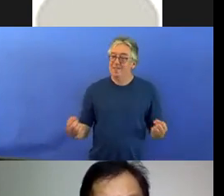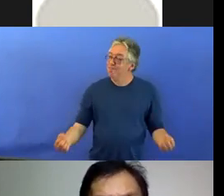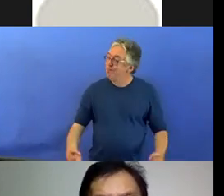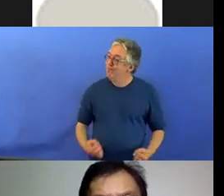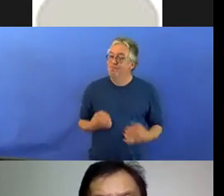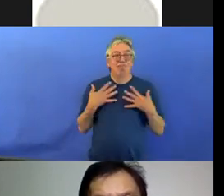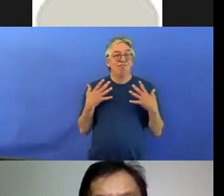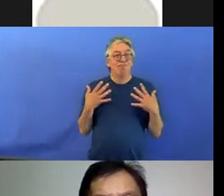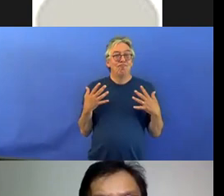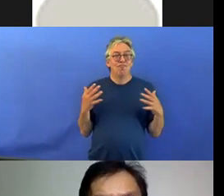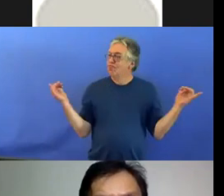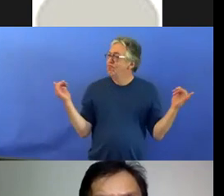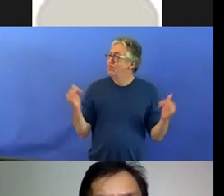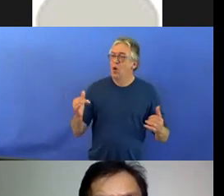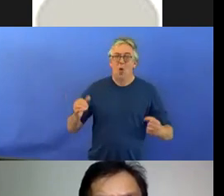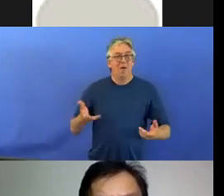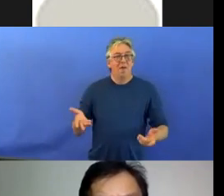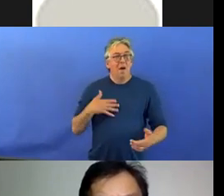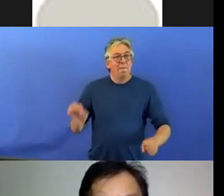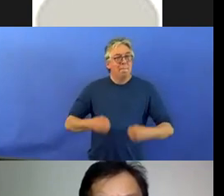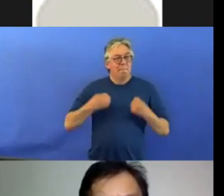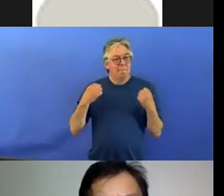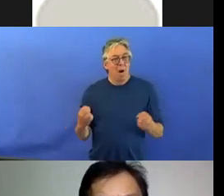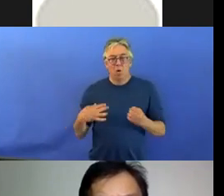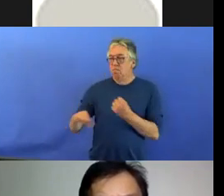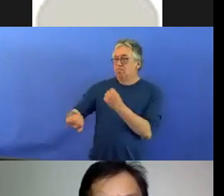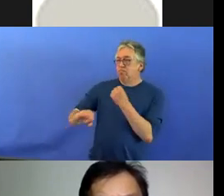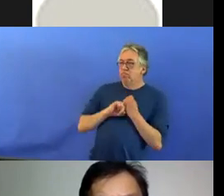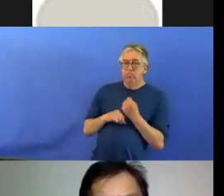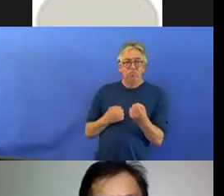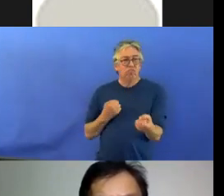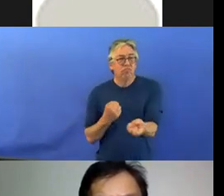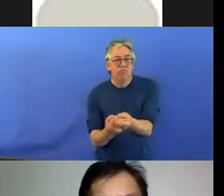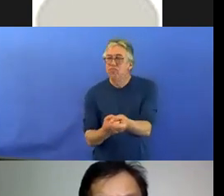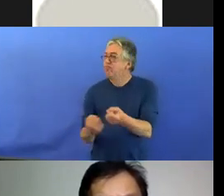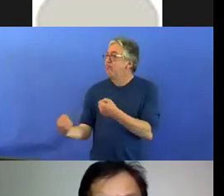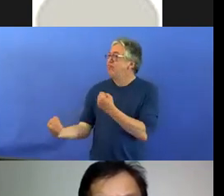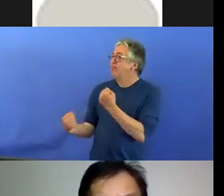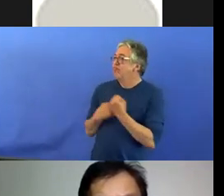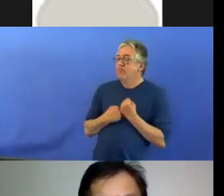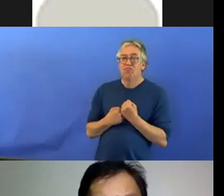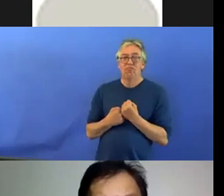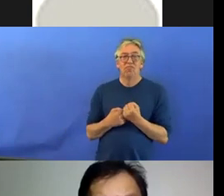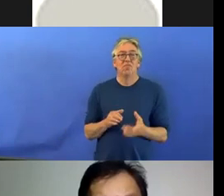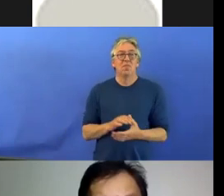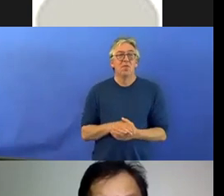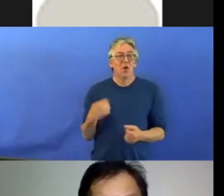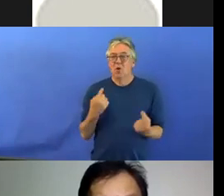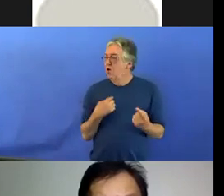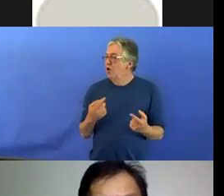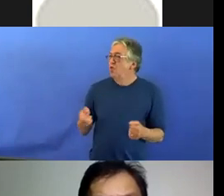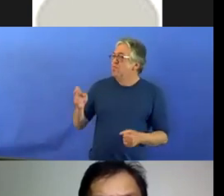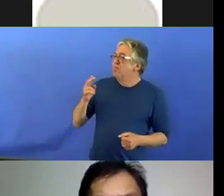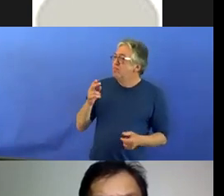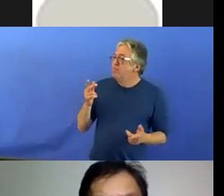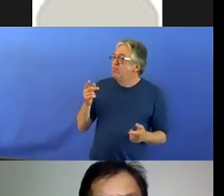the powerful force of solidarity as we read out loud our promises to one another. Since